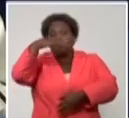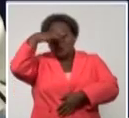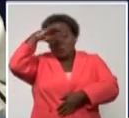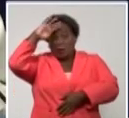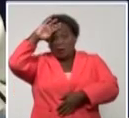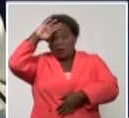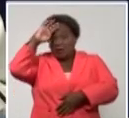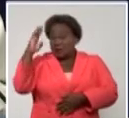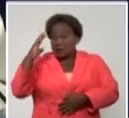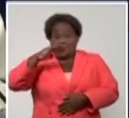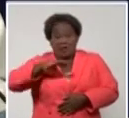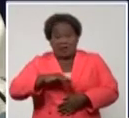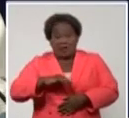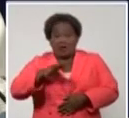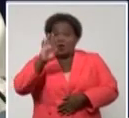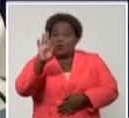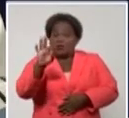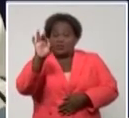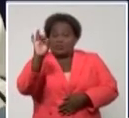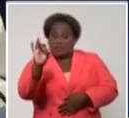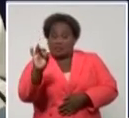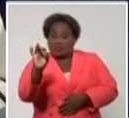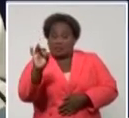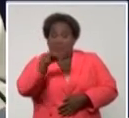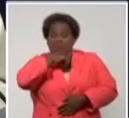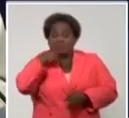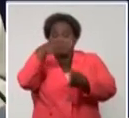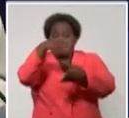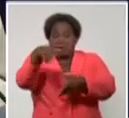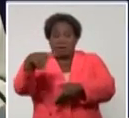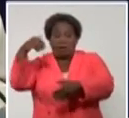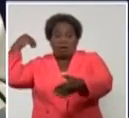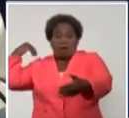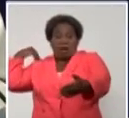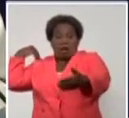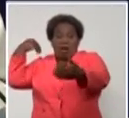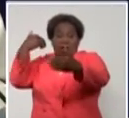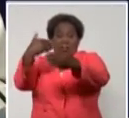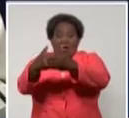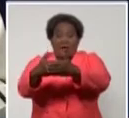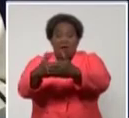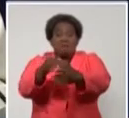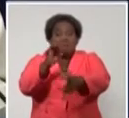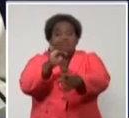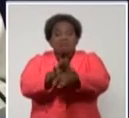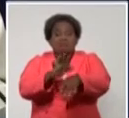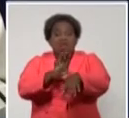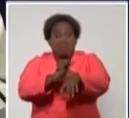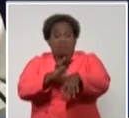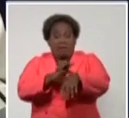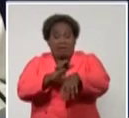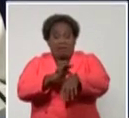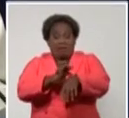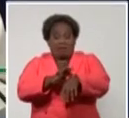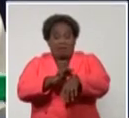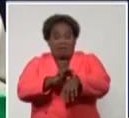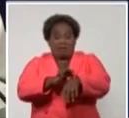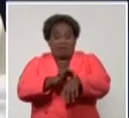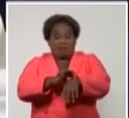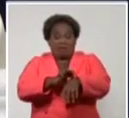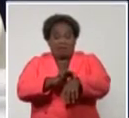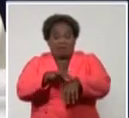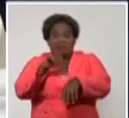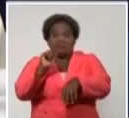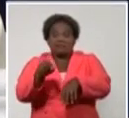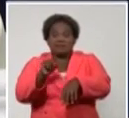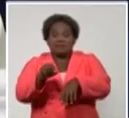with the regional rate of 4.12%, places Cuba 21st in the Americas. When we look at the mortality rate